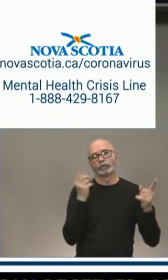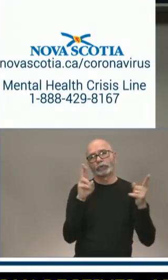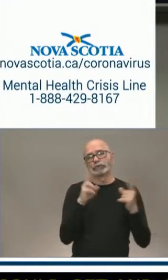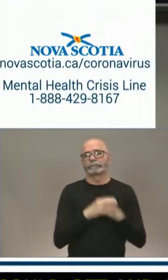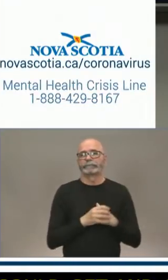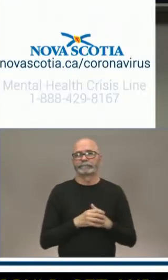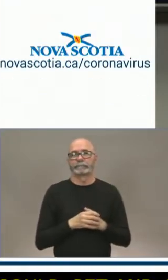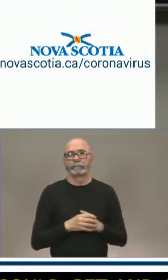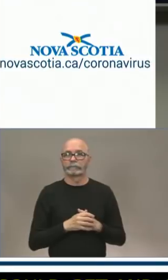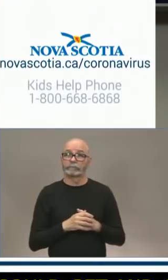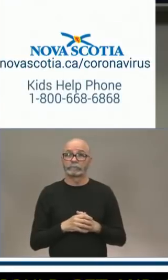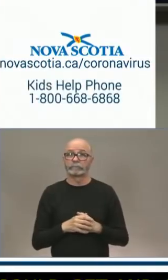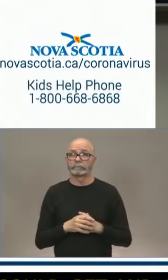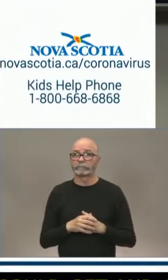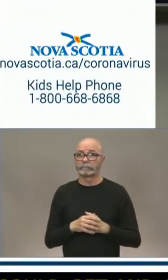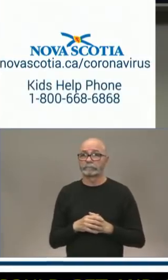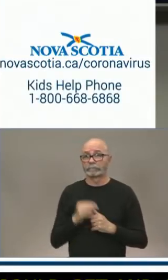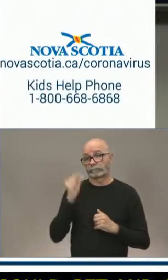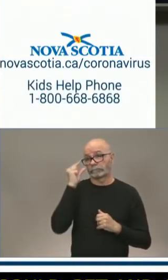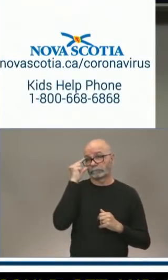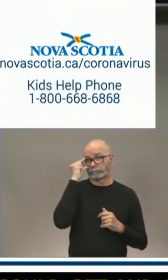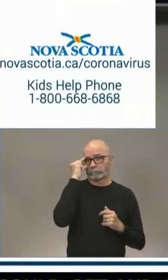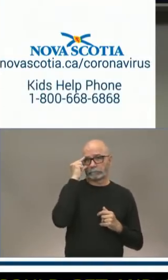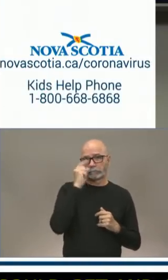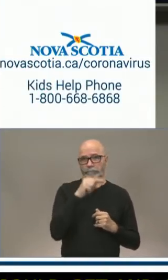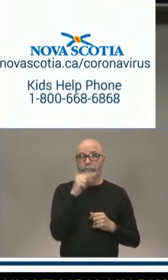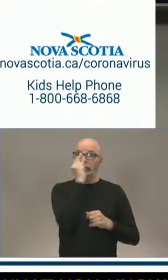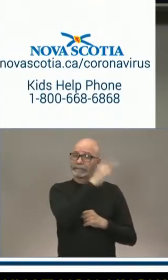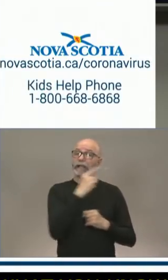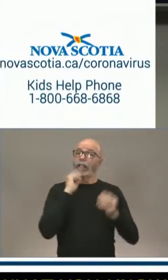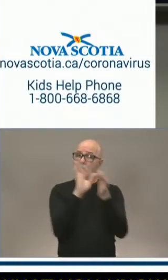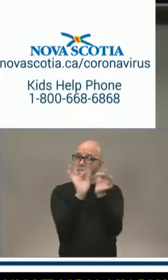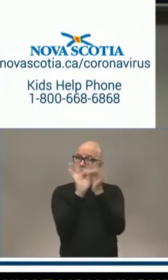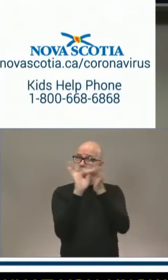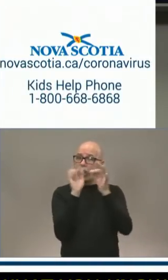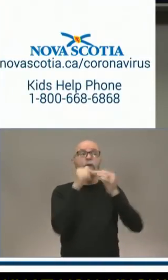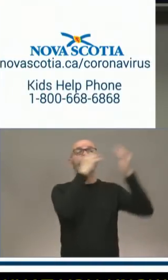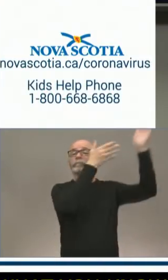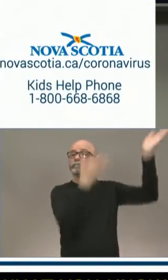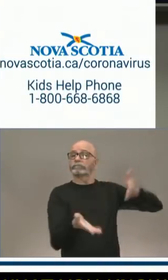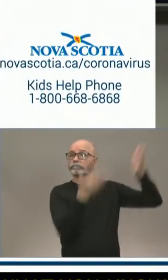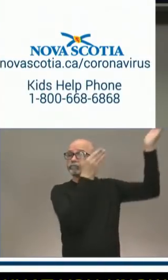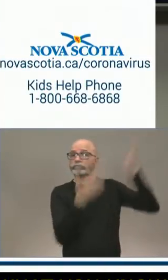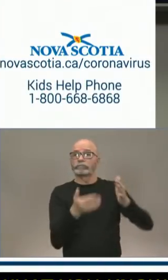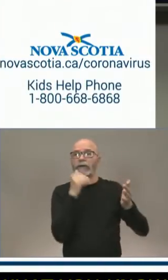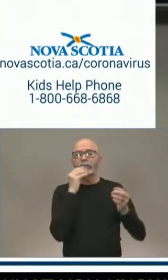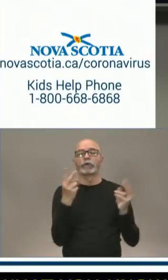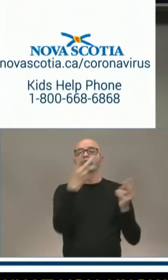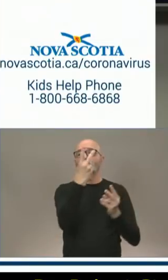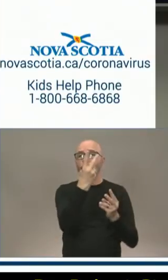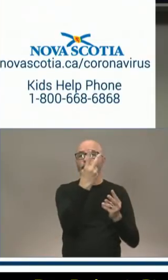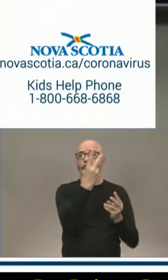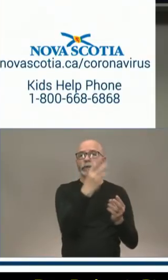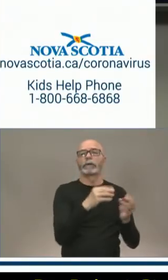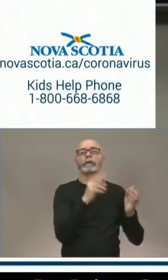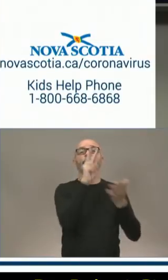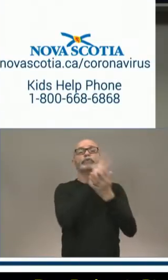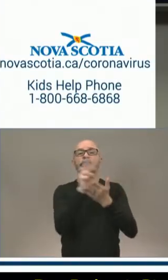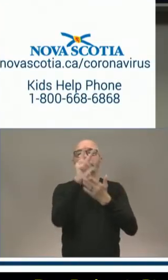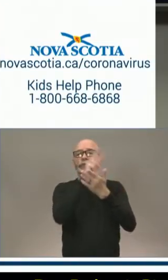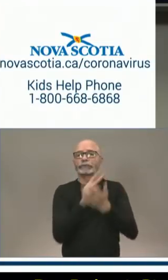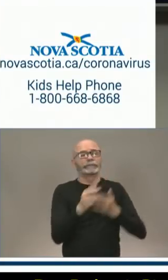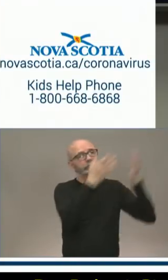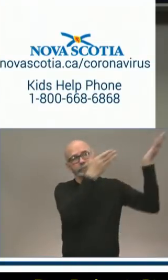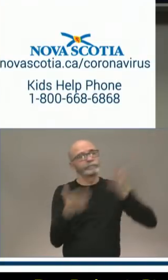scheduled, we get guaranteed in 2-week blocks from the federal government. So right now we know we're getting until the end of March,